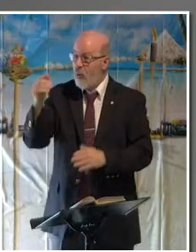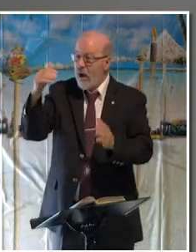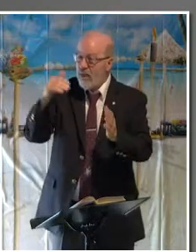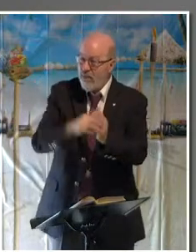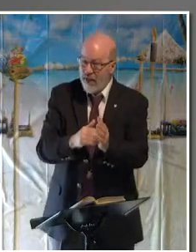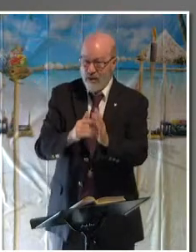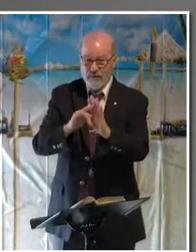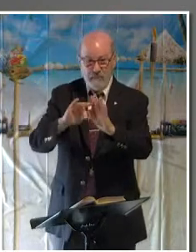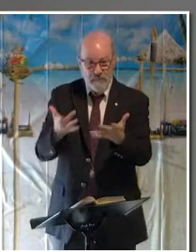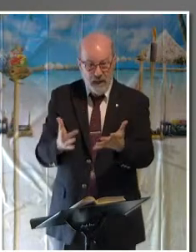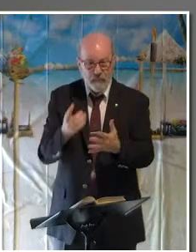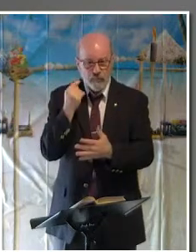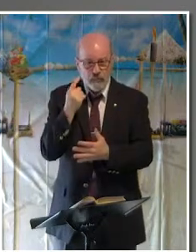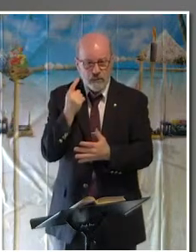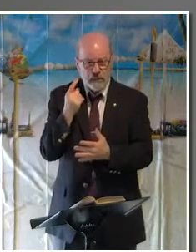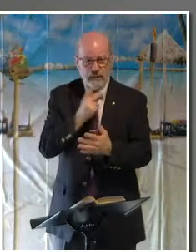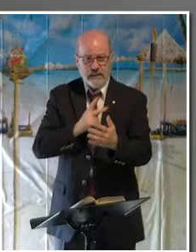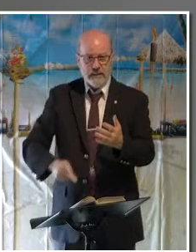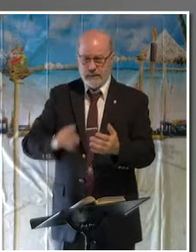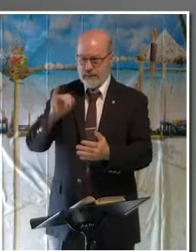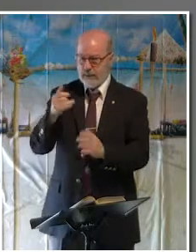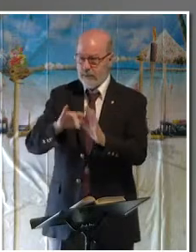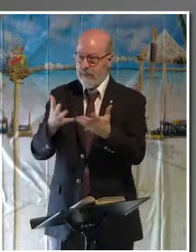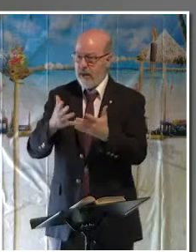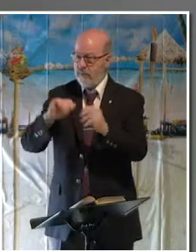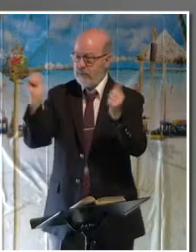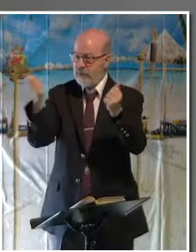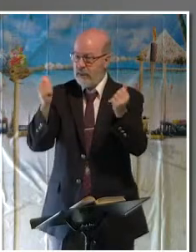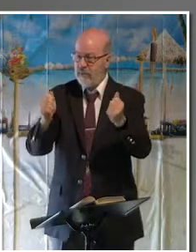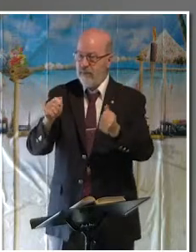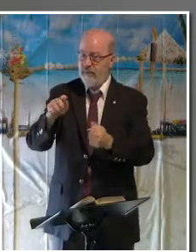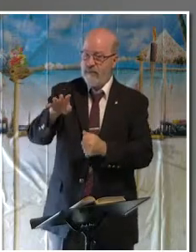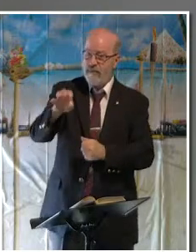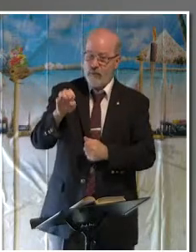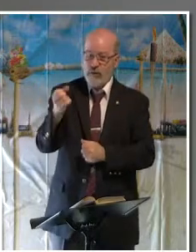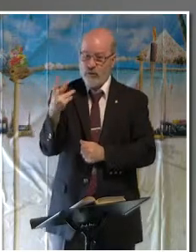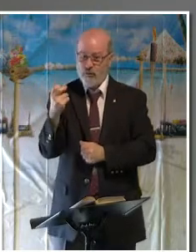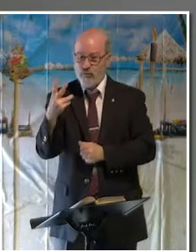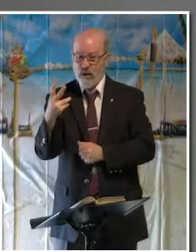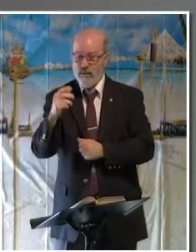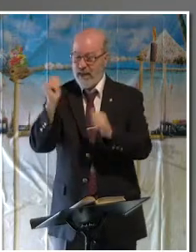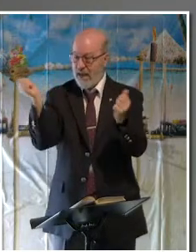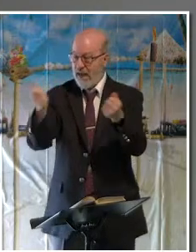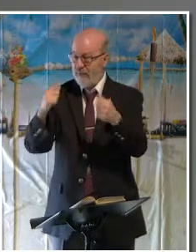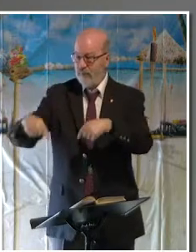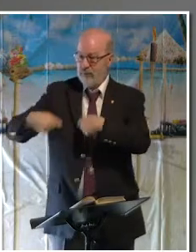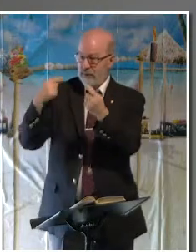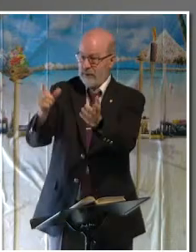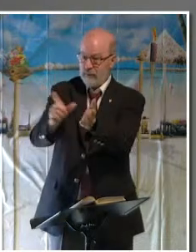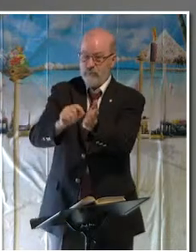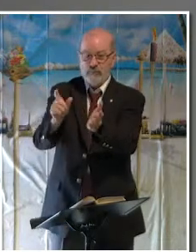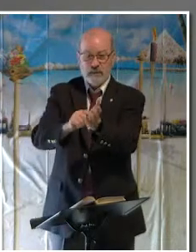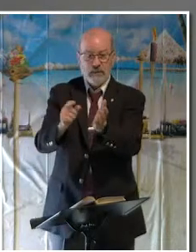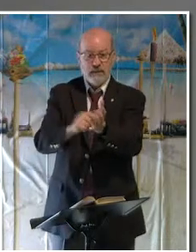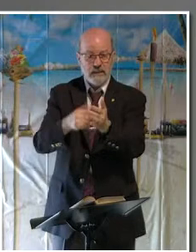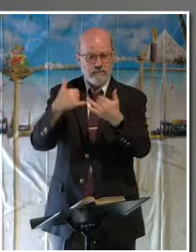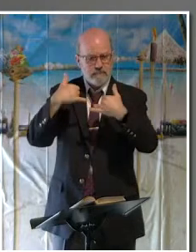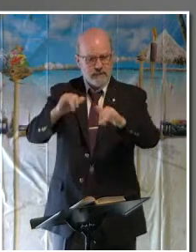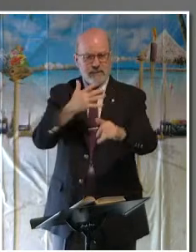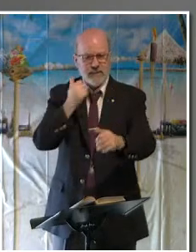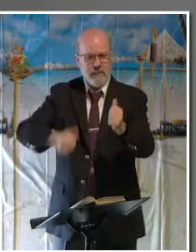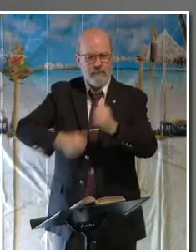1,000 Bibles. Recently, the King James Bible celebrated its 412th anniversary since publication and is still